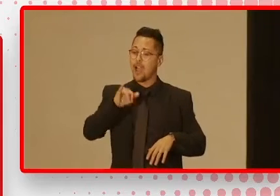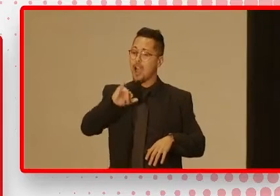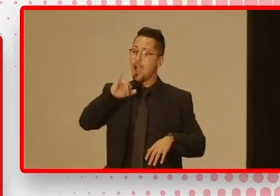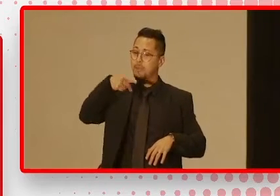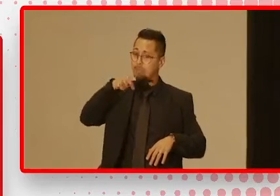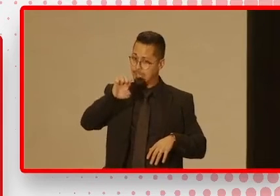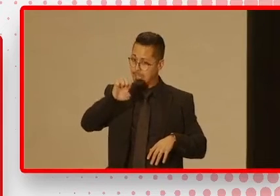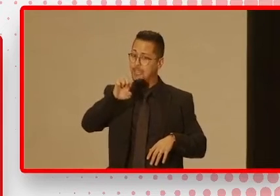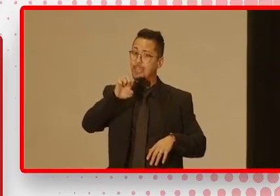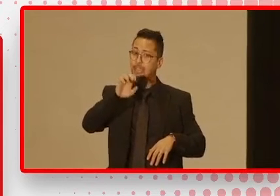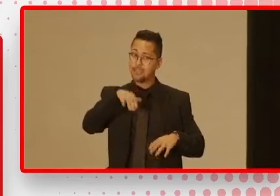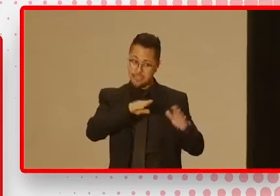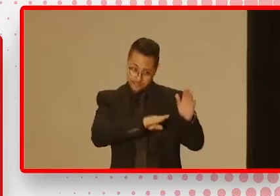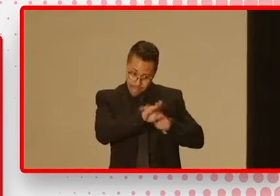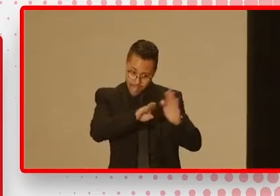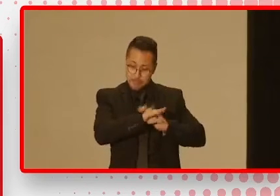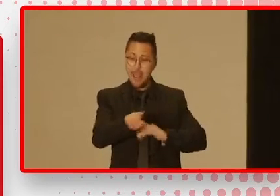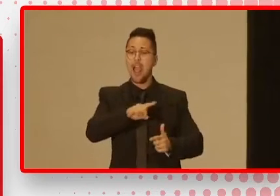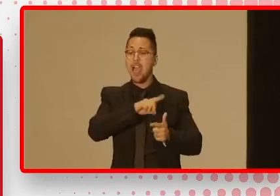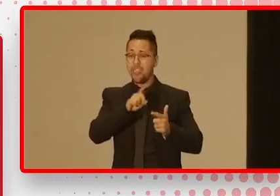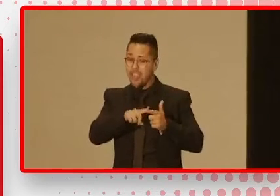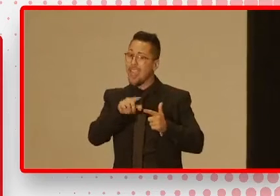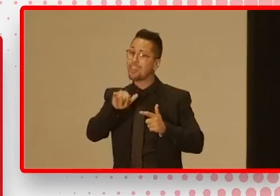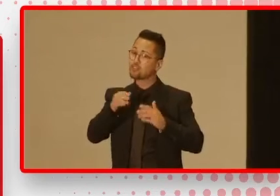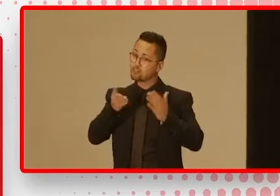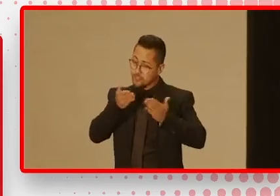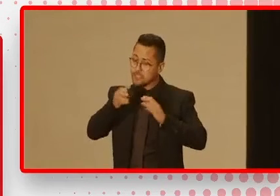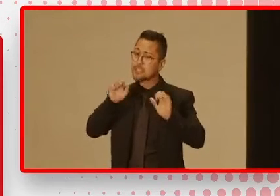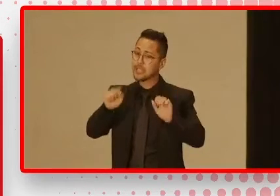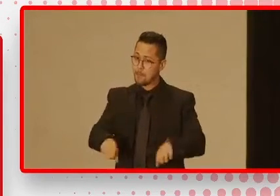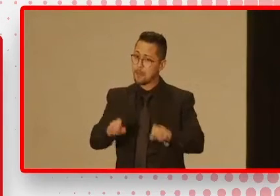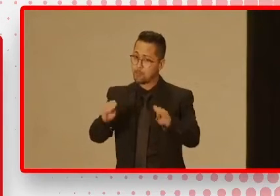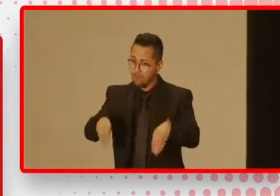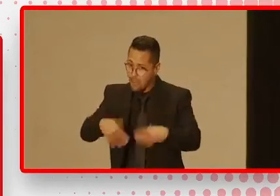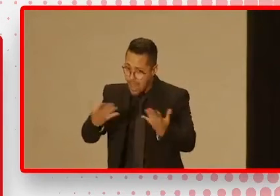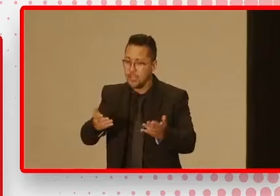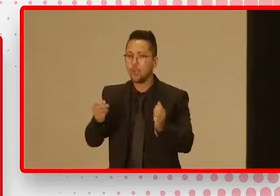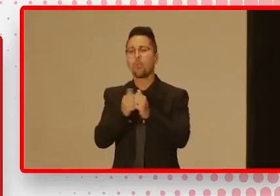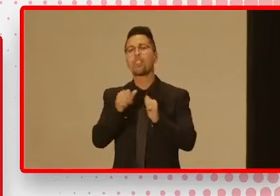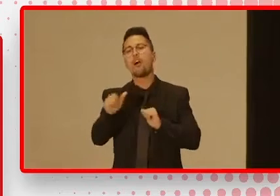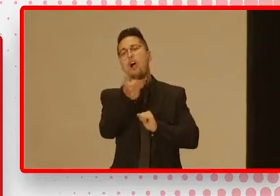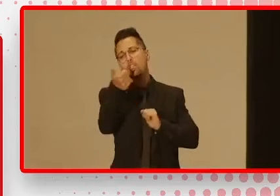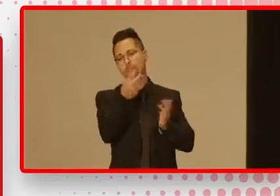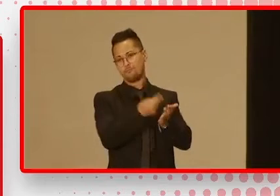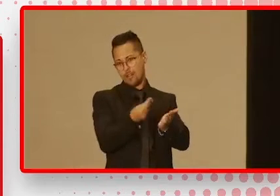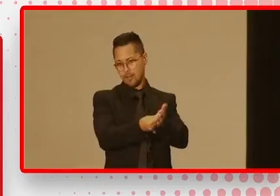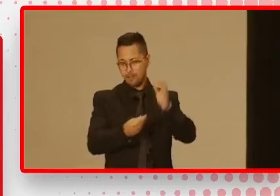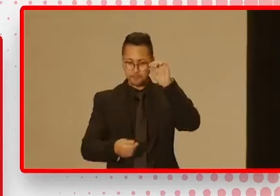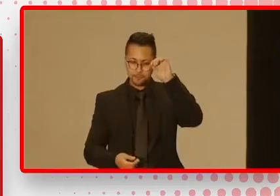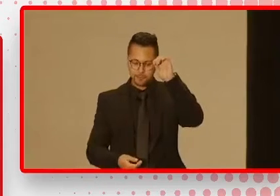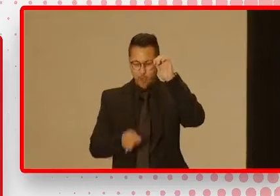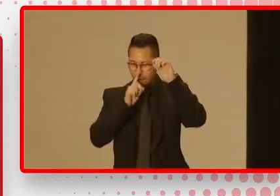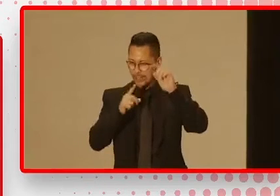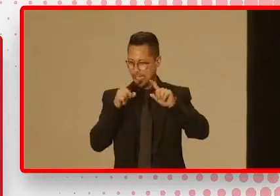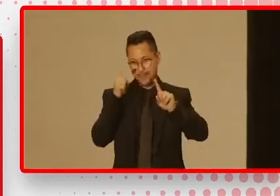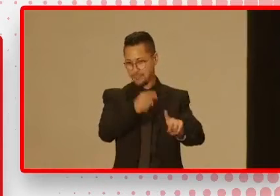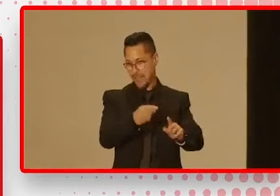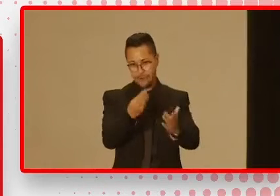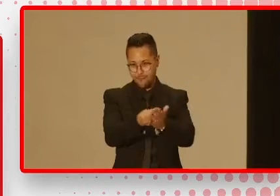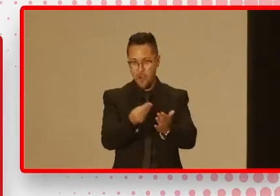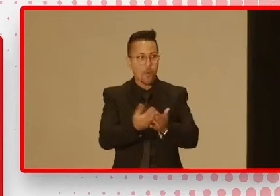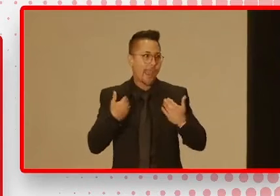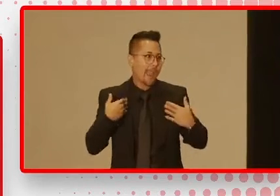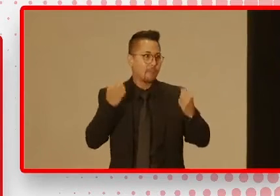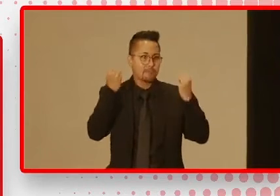developed, and then those services can be provided with our other funding. And it really boils down to funding. Some of you folks